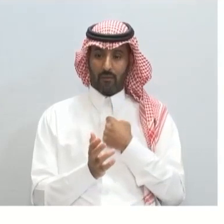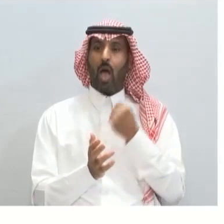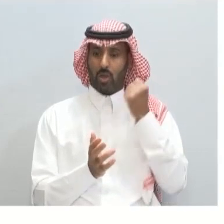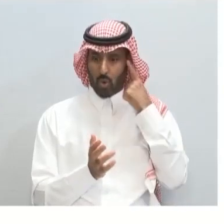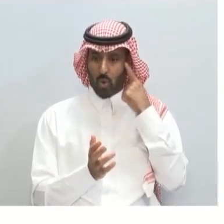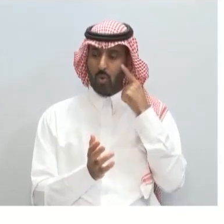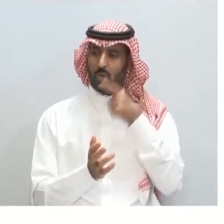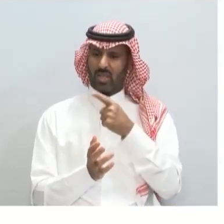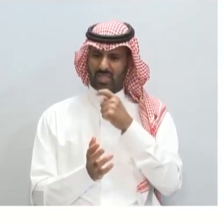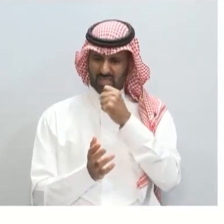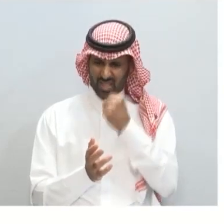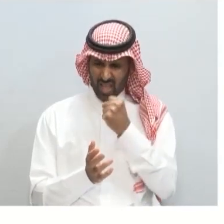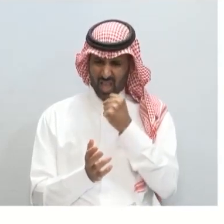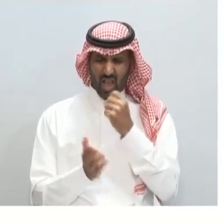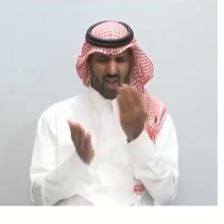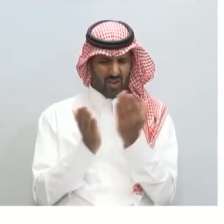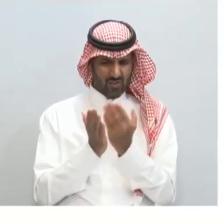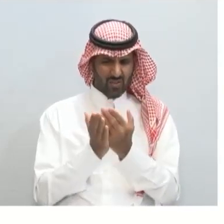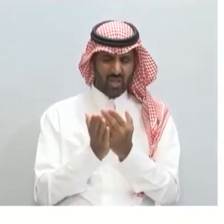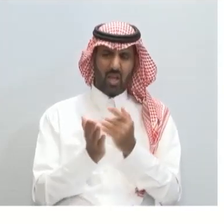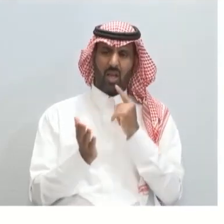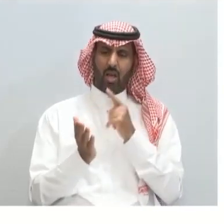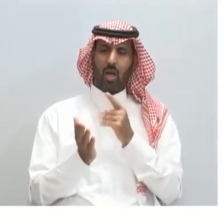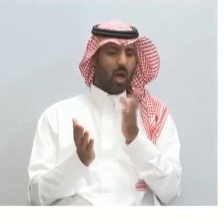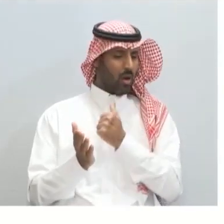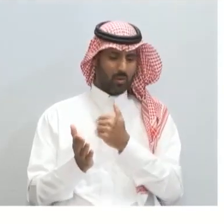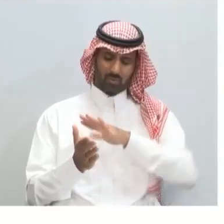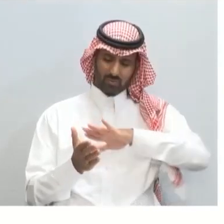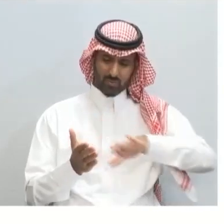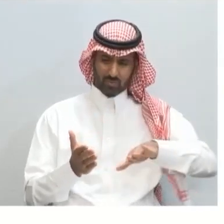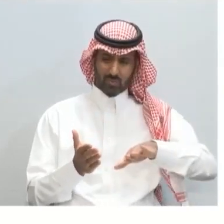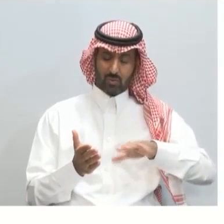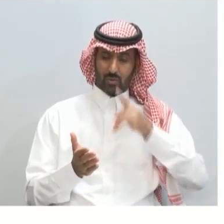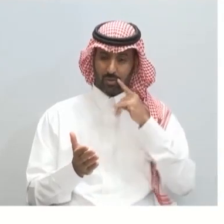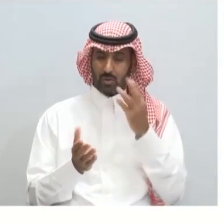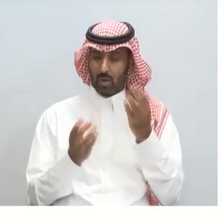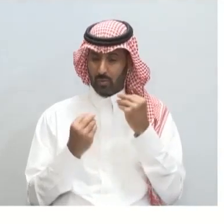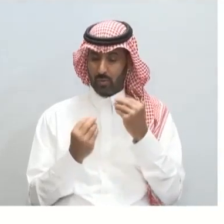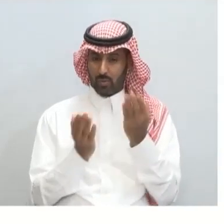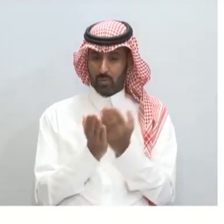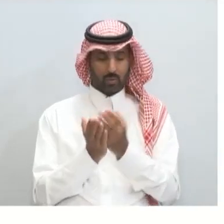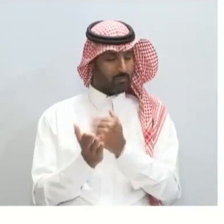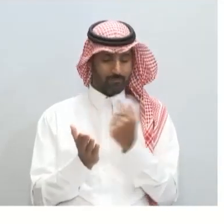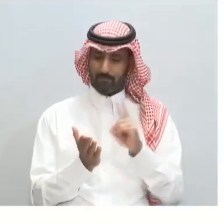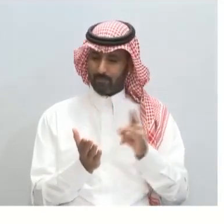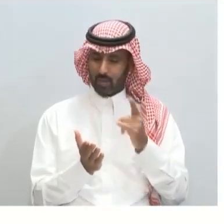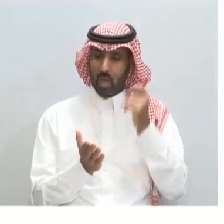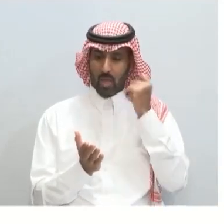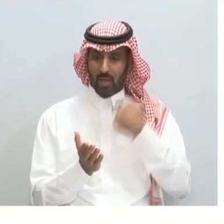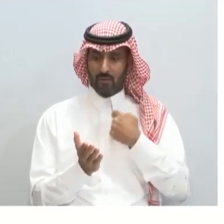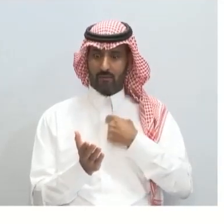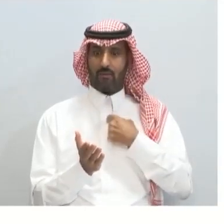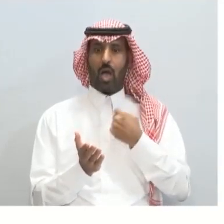had known how hard this course would be I wouldn't have taken it if I